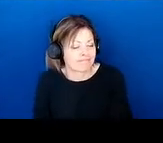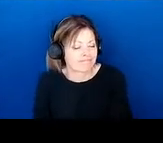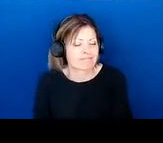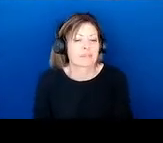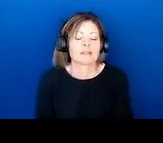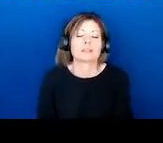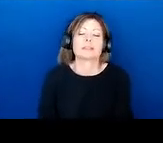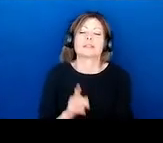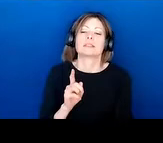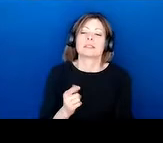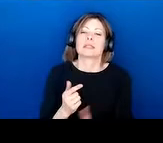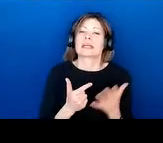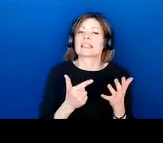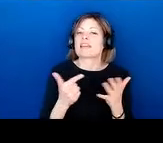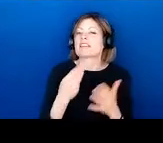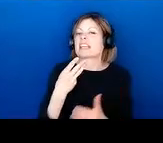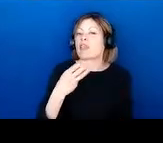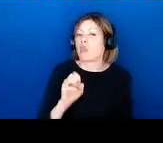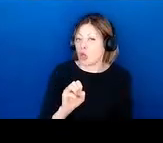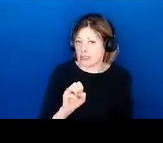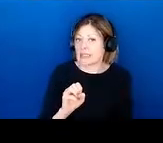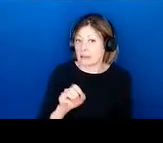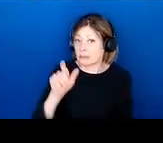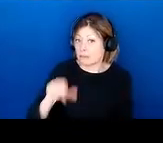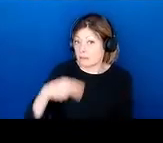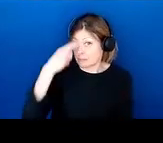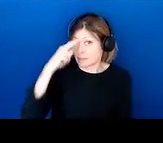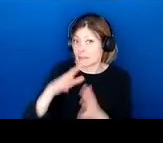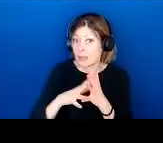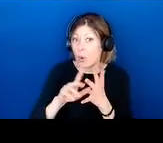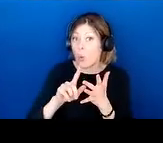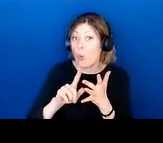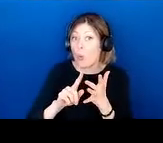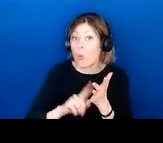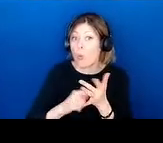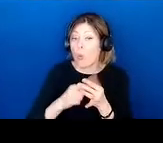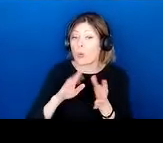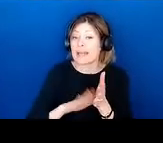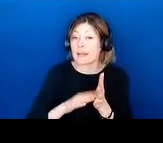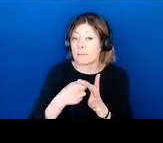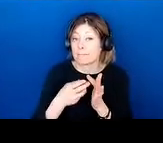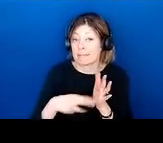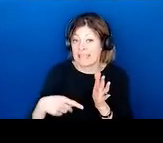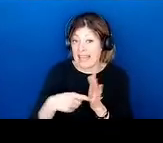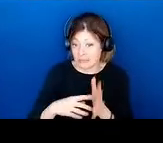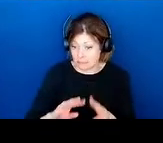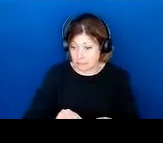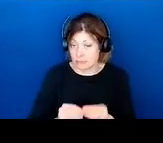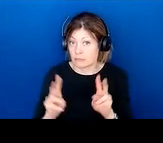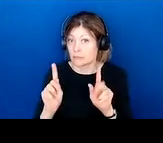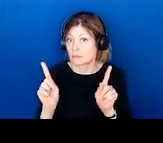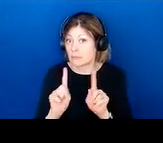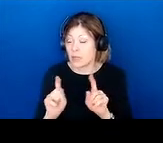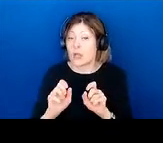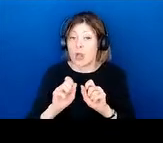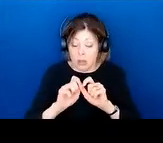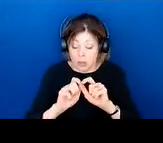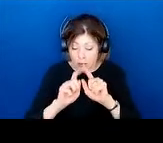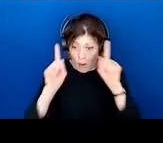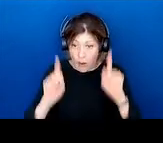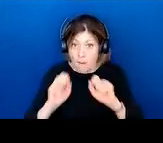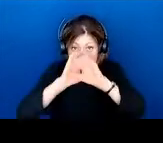In the 1730s, William Kent started experimenting with the pictorial circuit garden, presenting